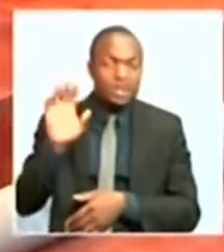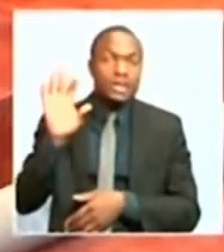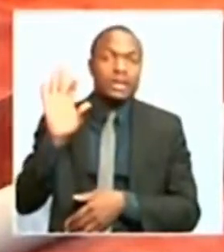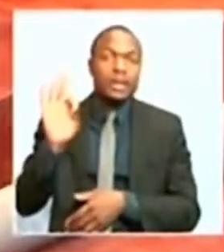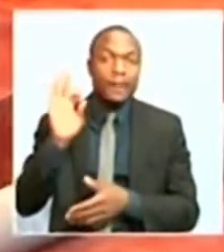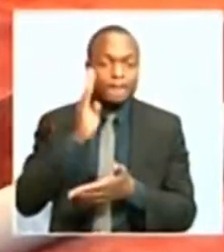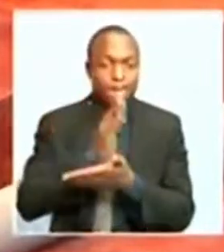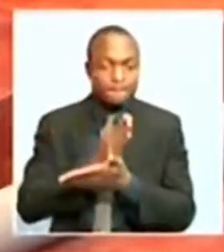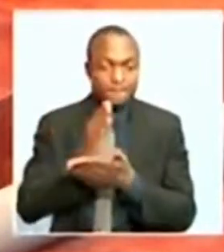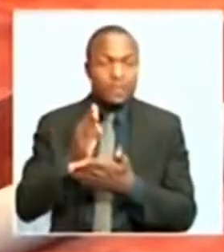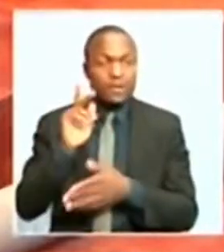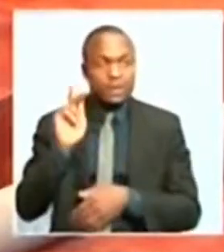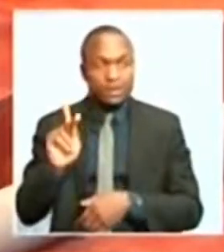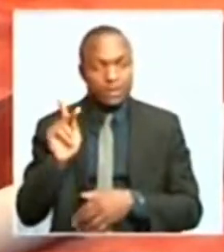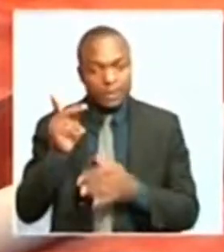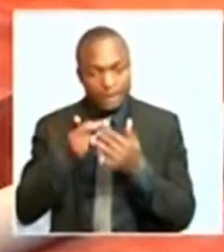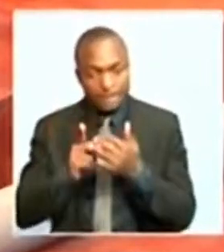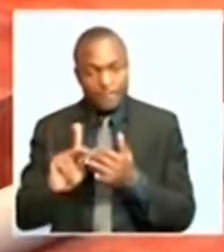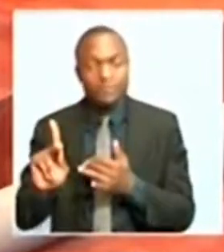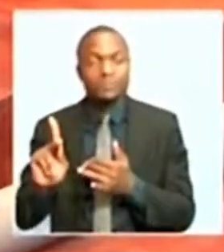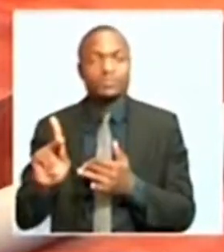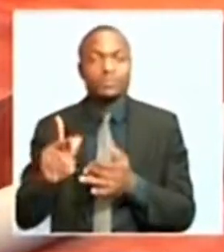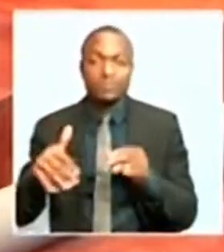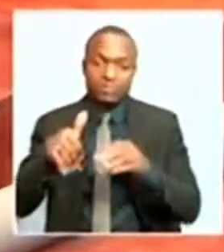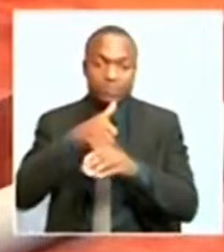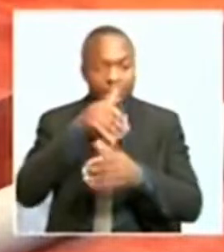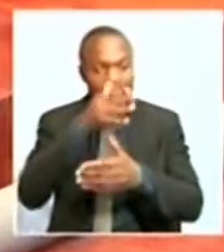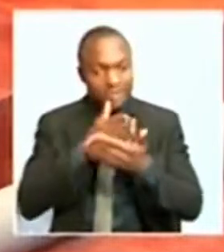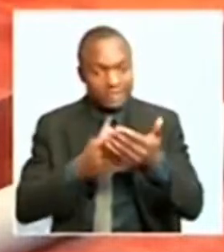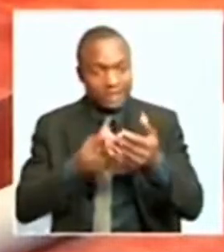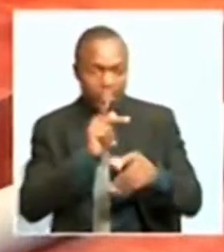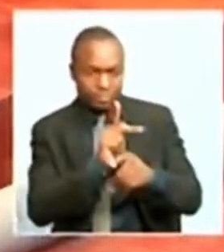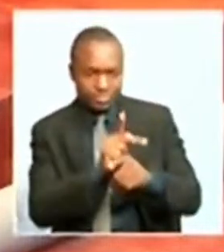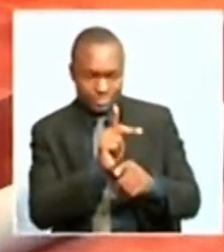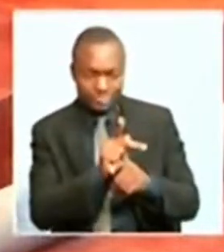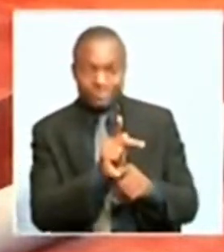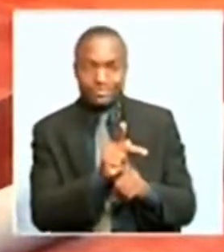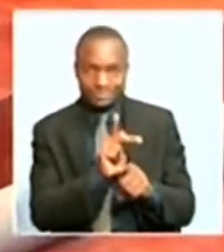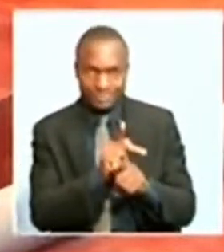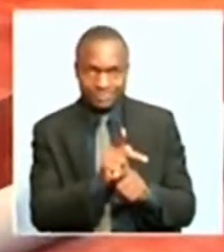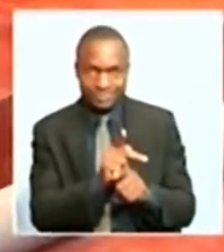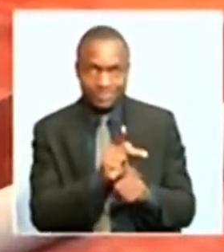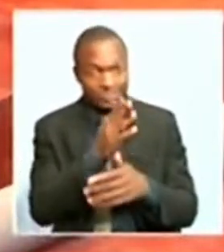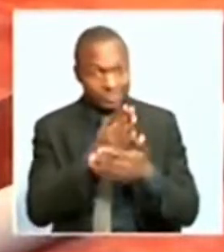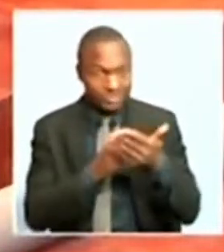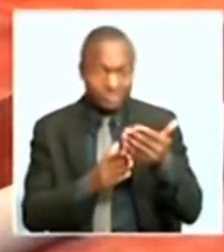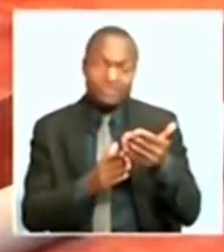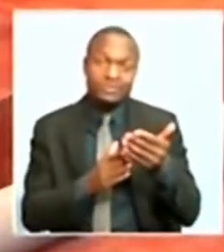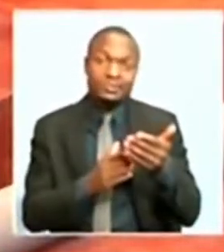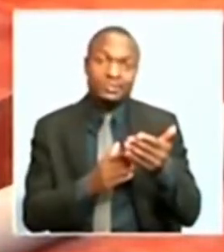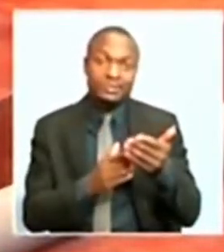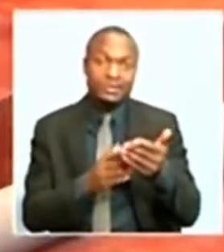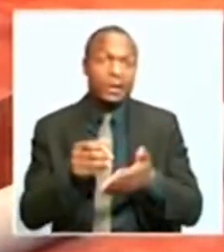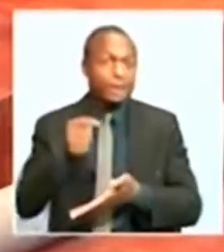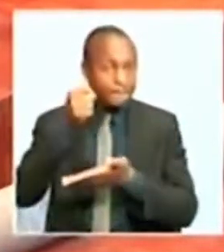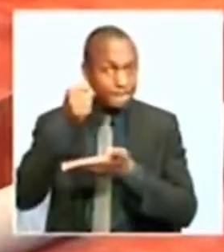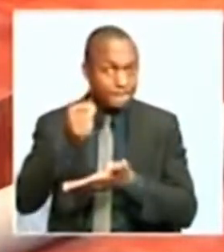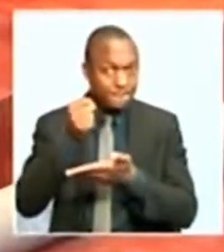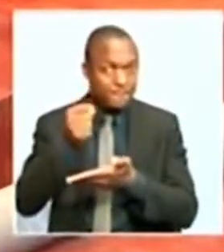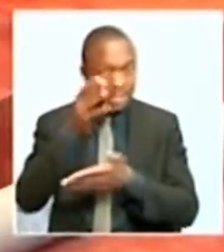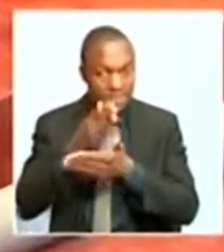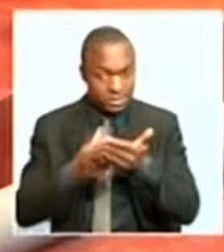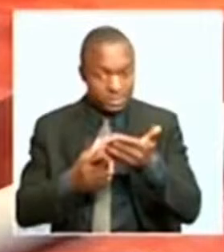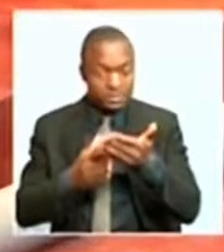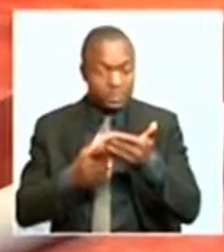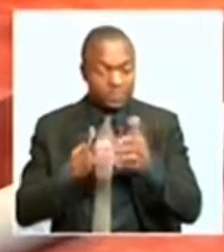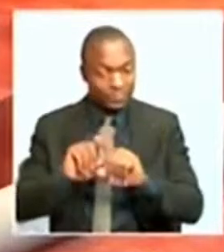41.9 billion kwacha, and part of that included some savings or constraining some of the budgets of some of the